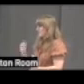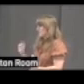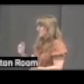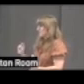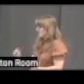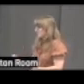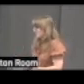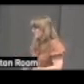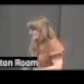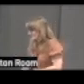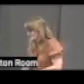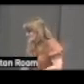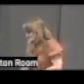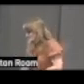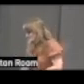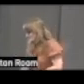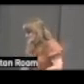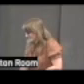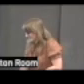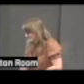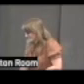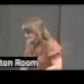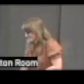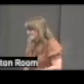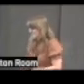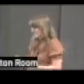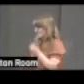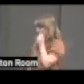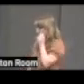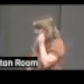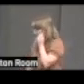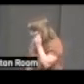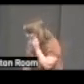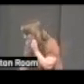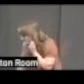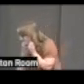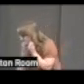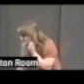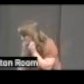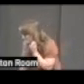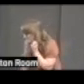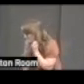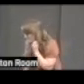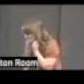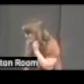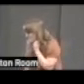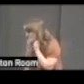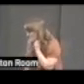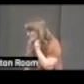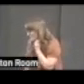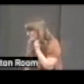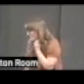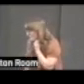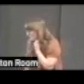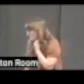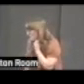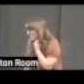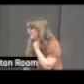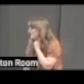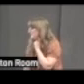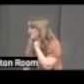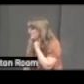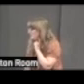can barely hear him in the background. I think the next one has a good moan. So this one is an actual breeding